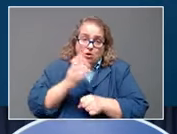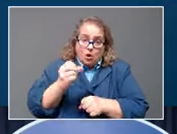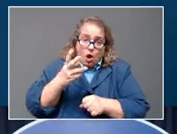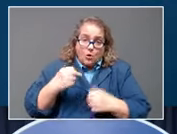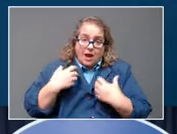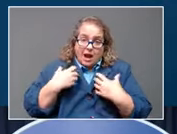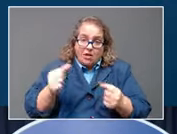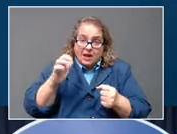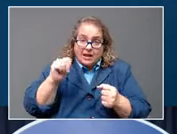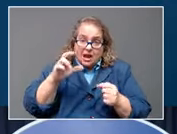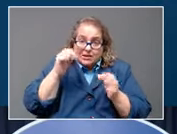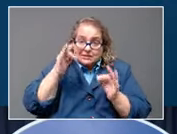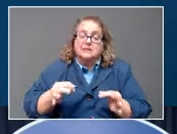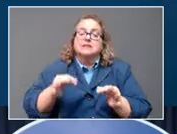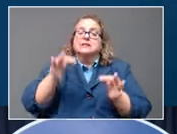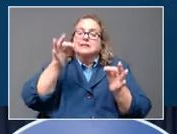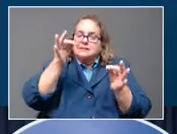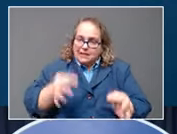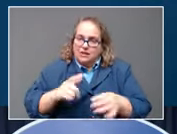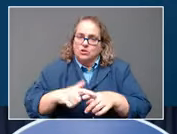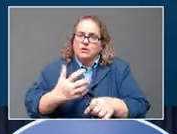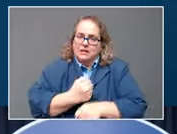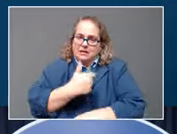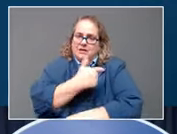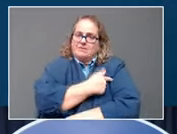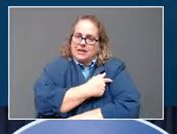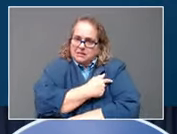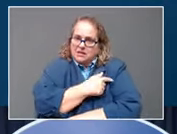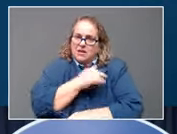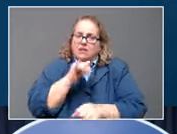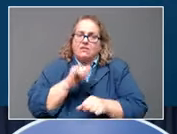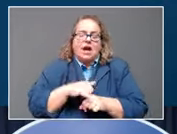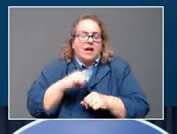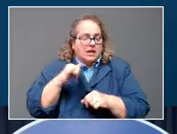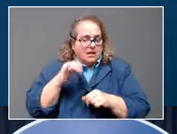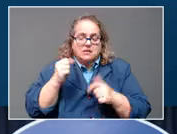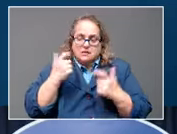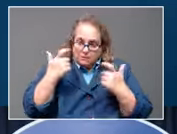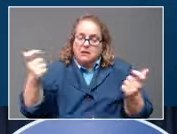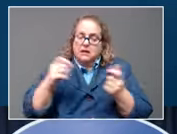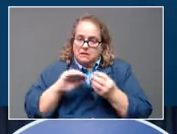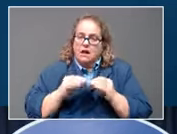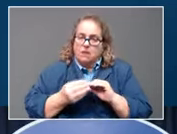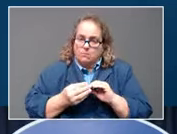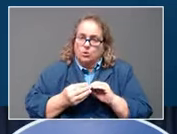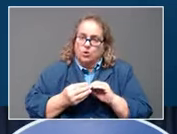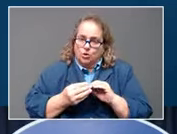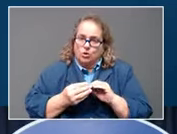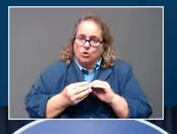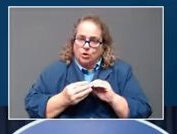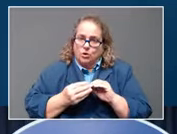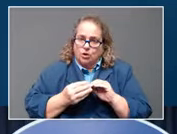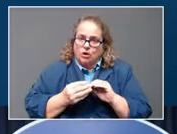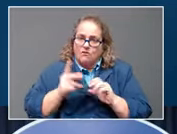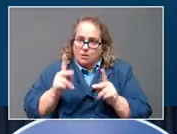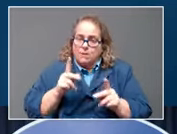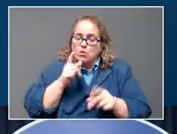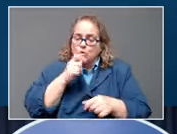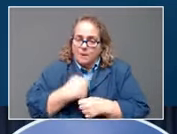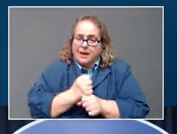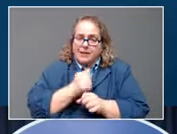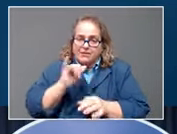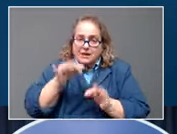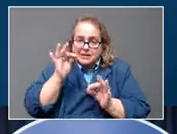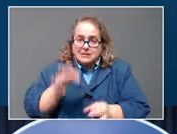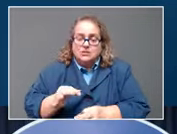to get vaccinated. That is an overwhelming majority of people making that decision. And that